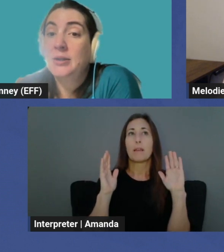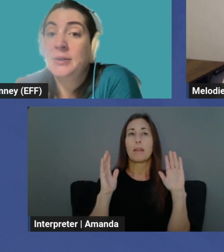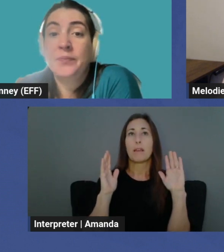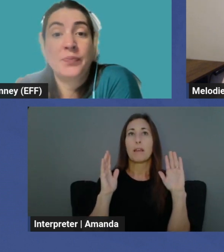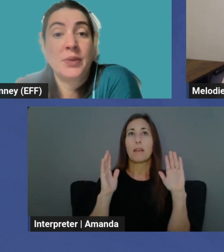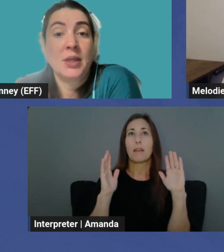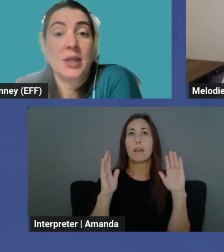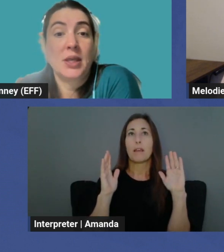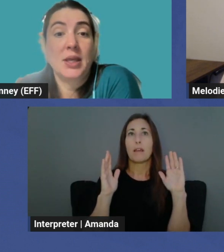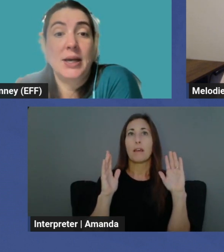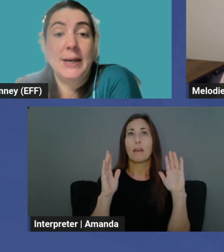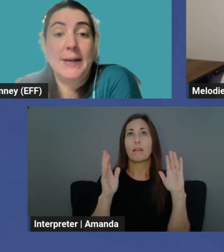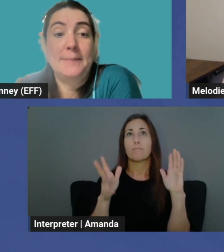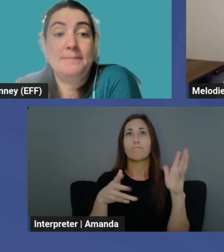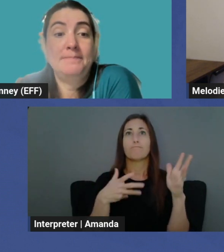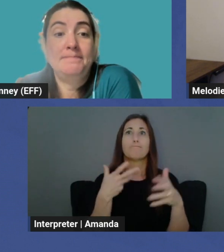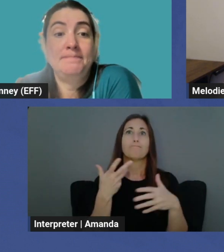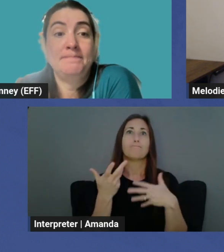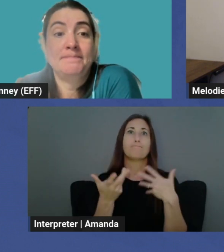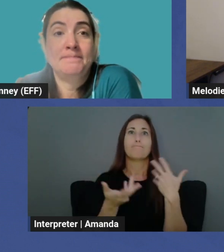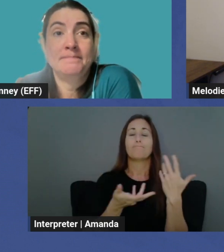are